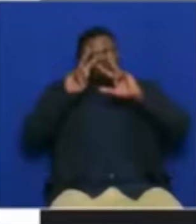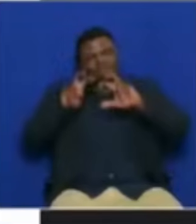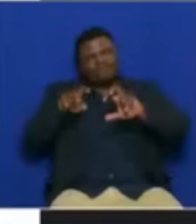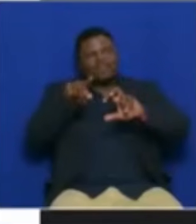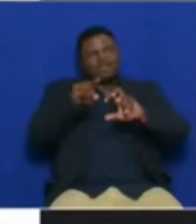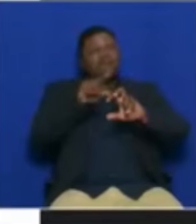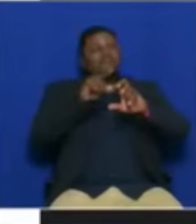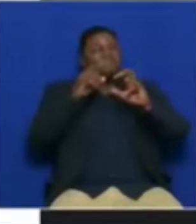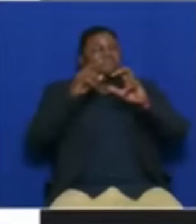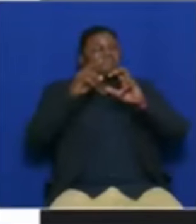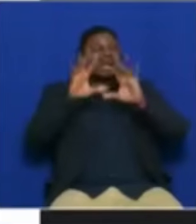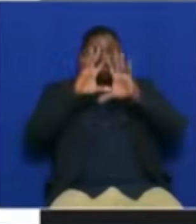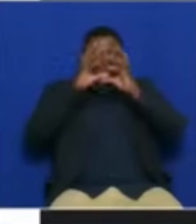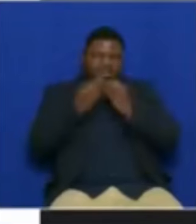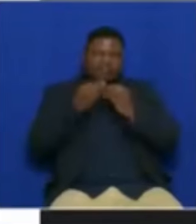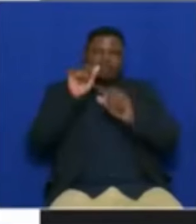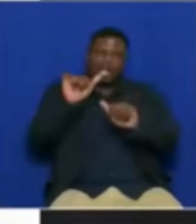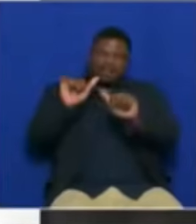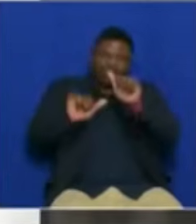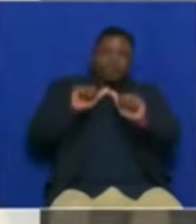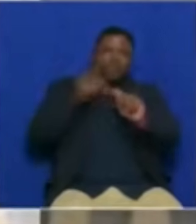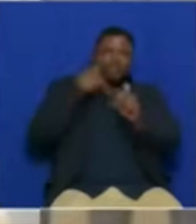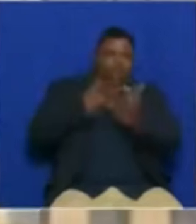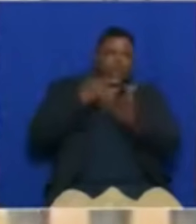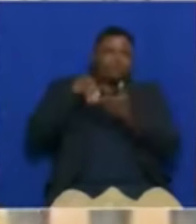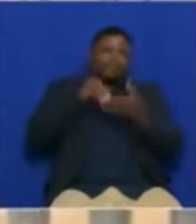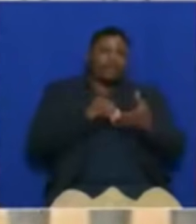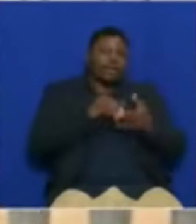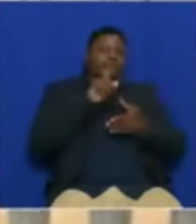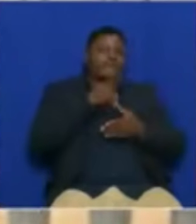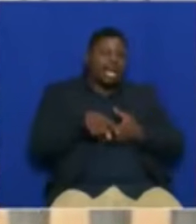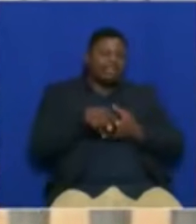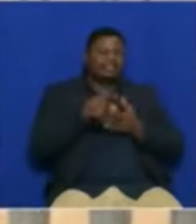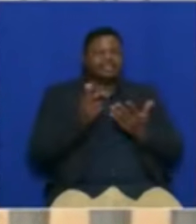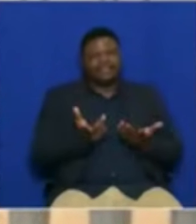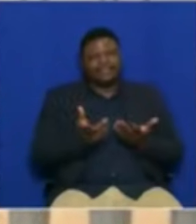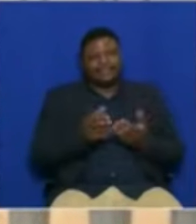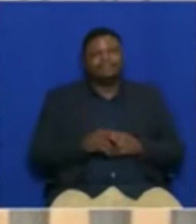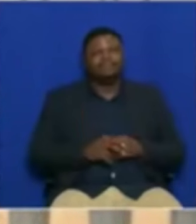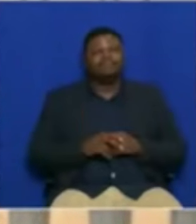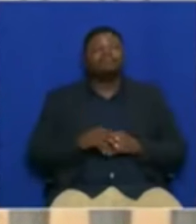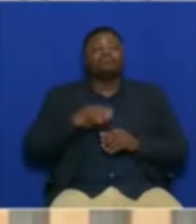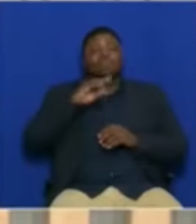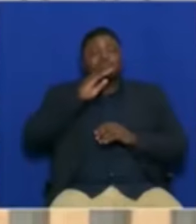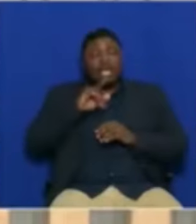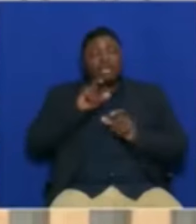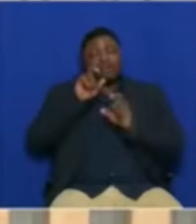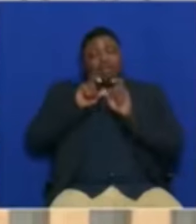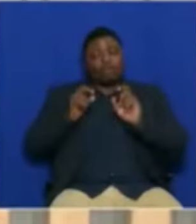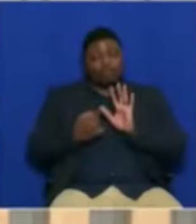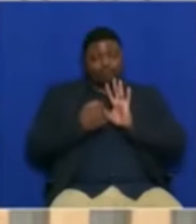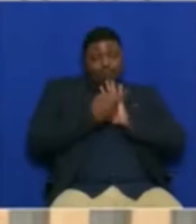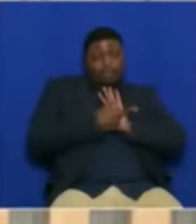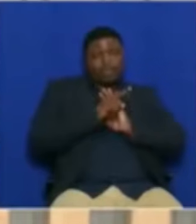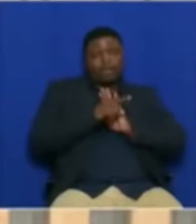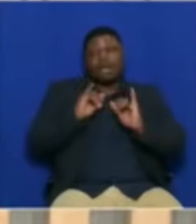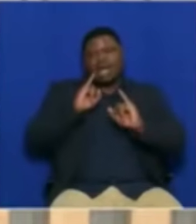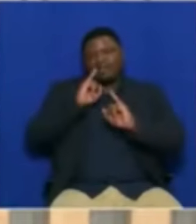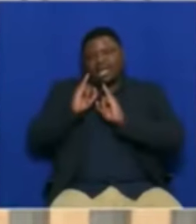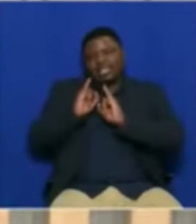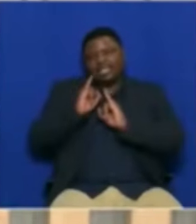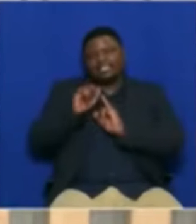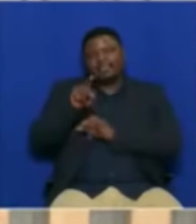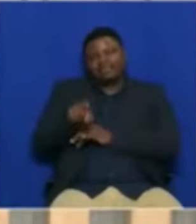that all the shortlisted people, when they presented themselves for the interview, were required to at